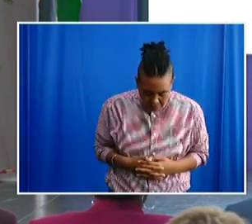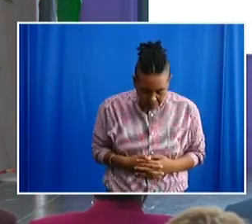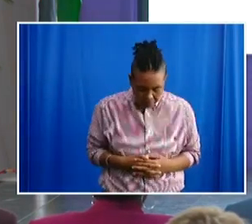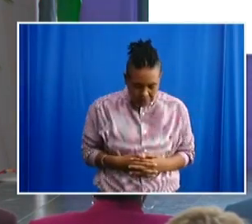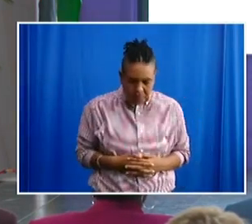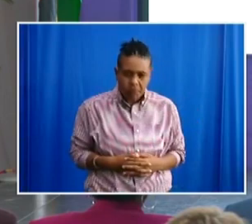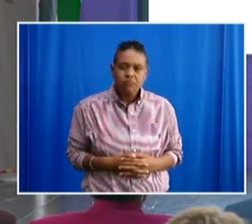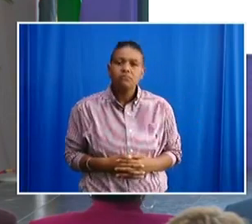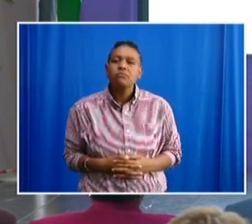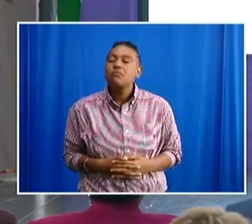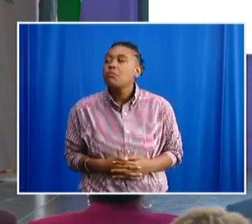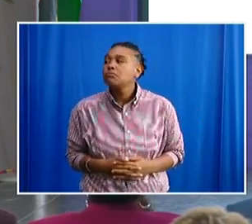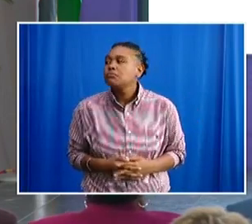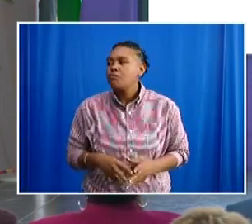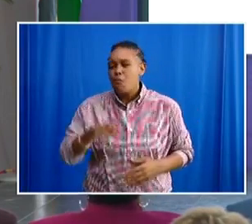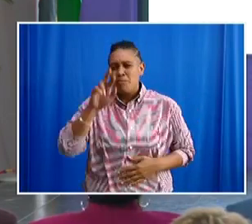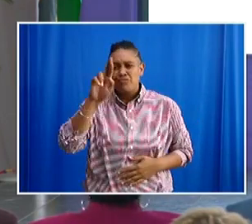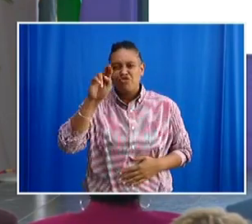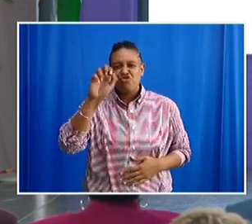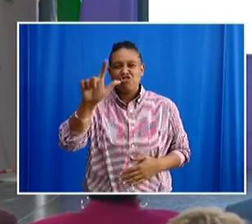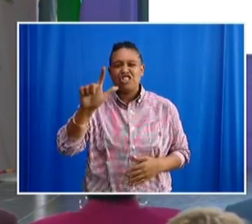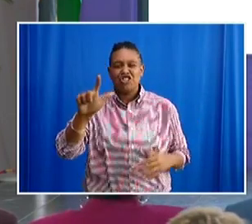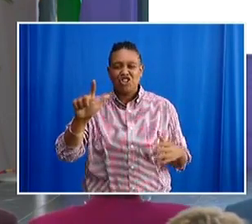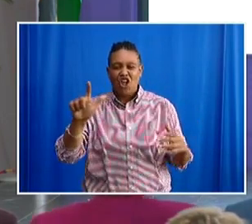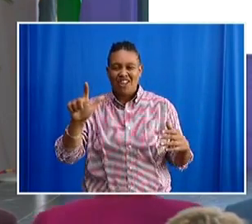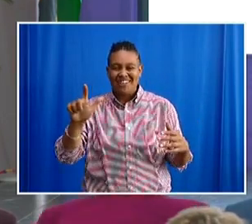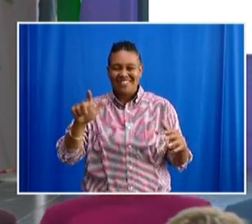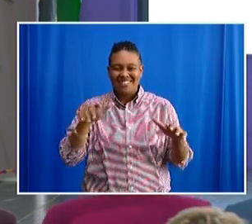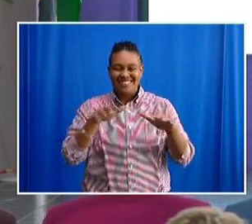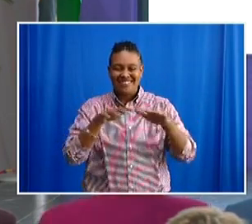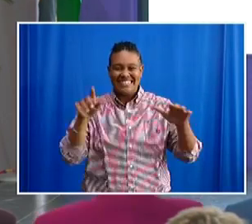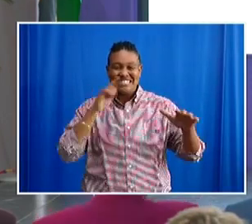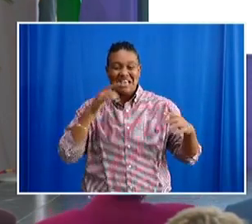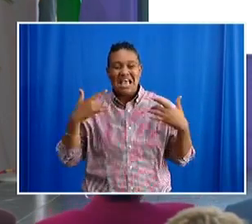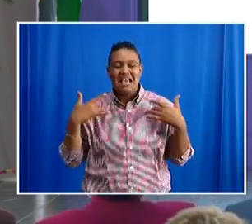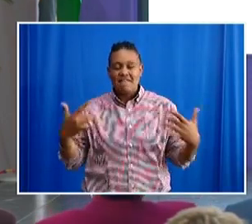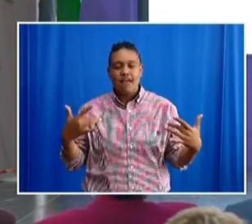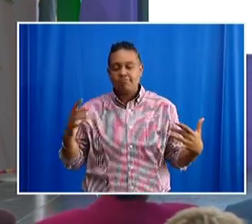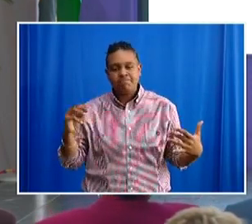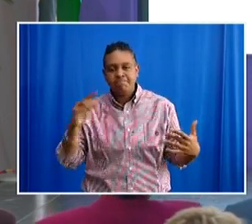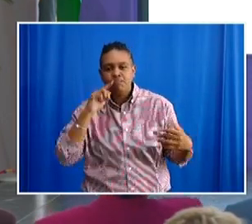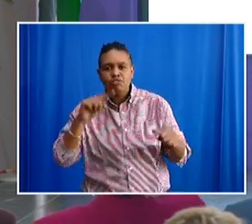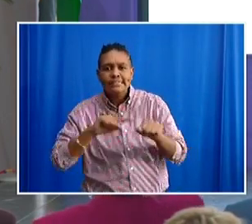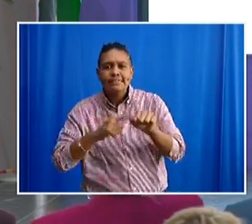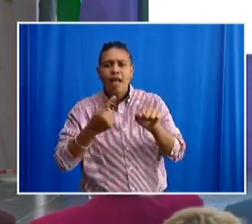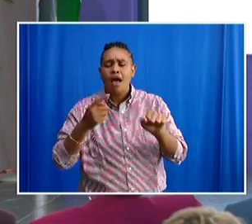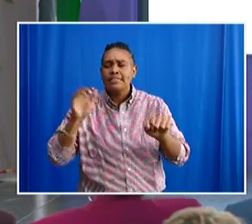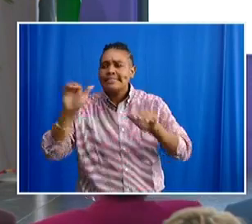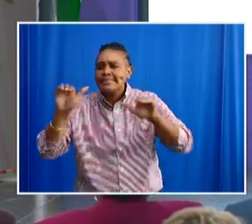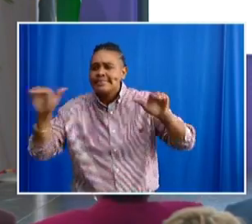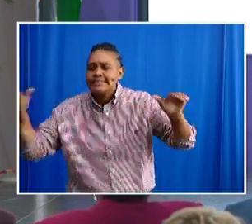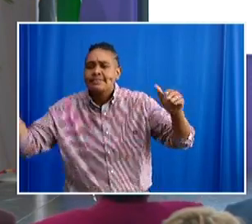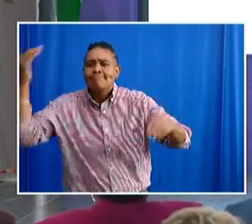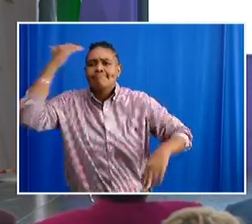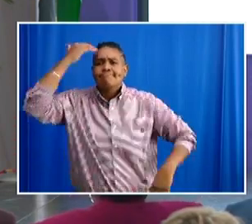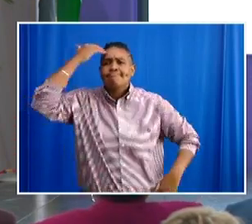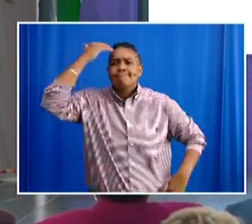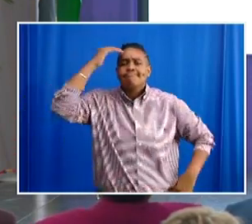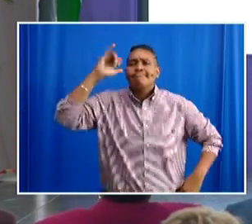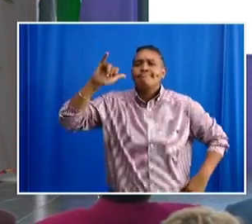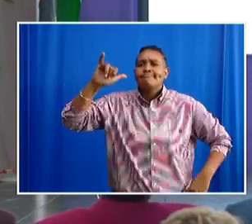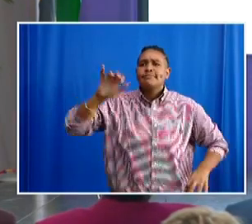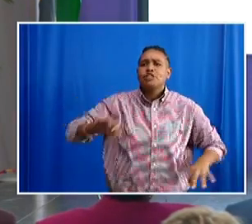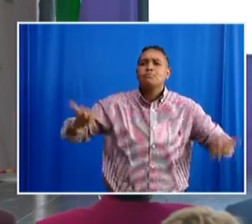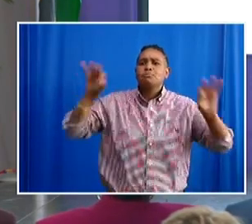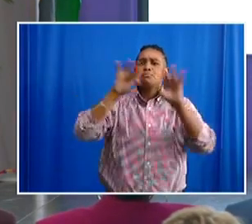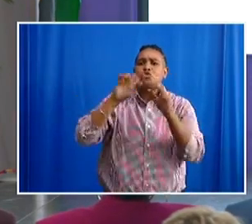The regional platform is not just an event, it is a catalyzer to raise awareness of the importance of